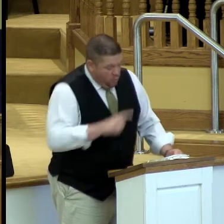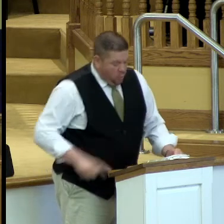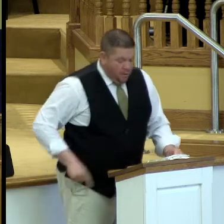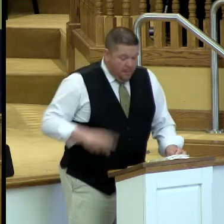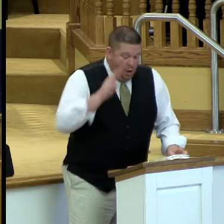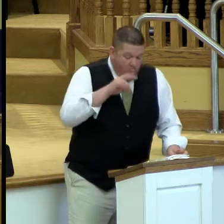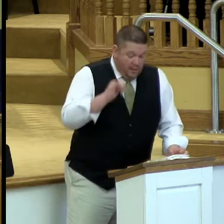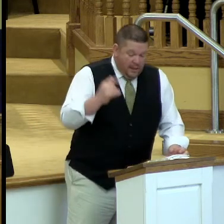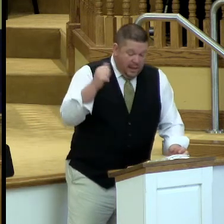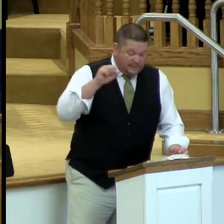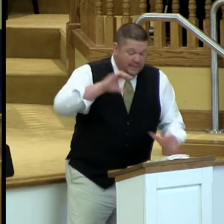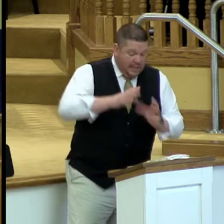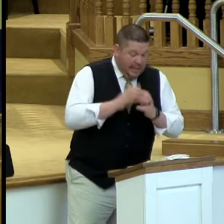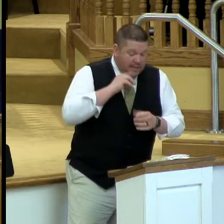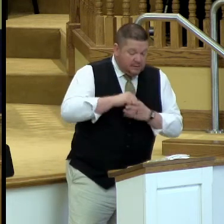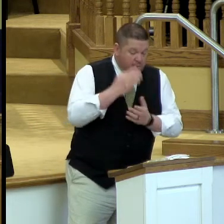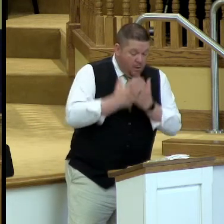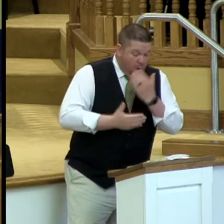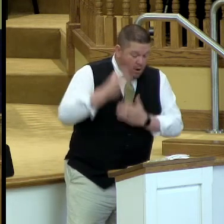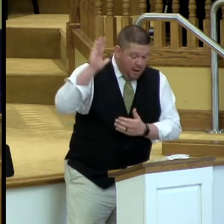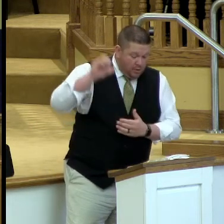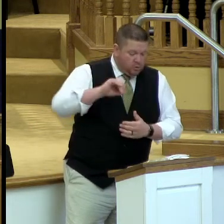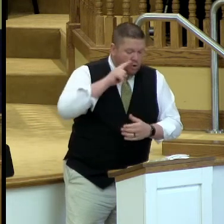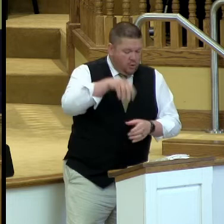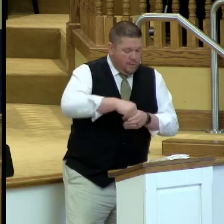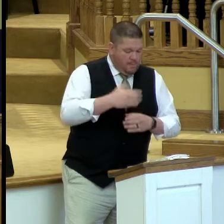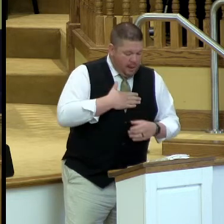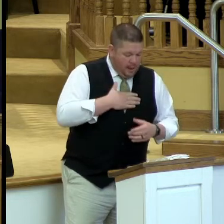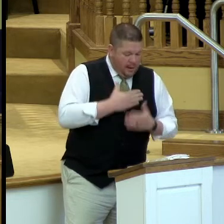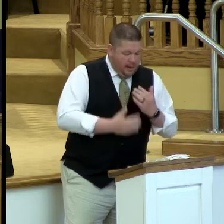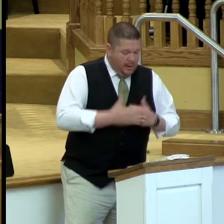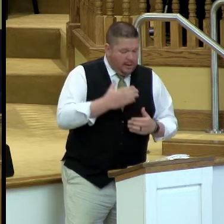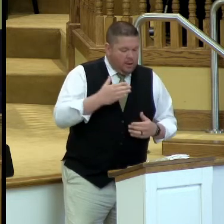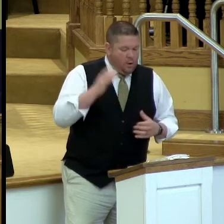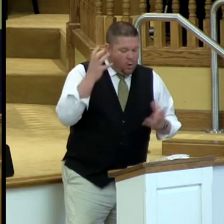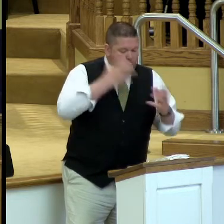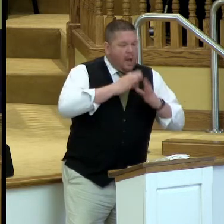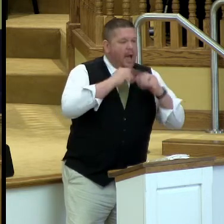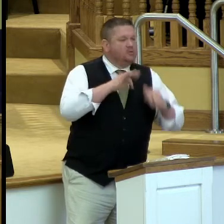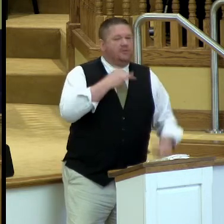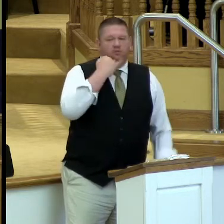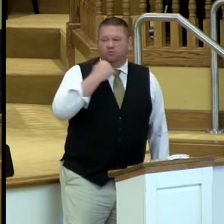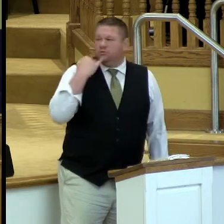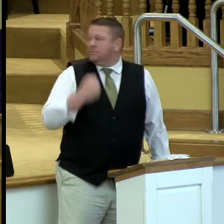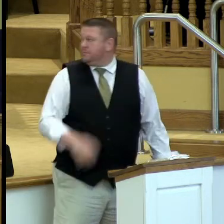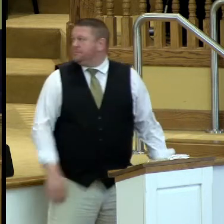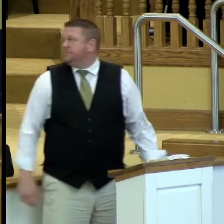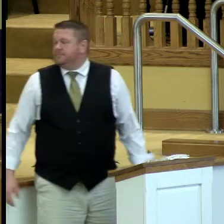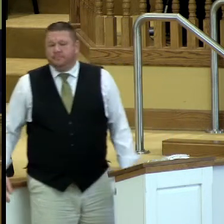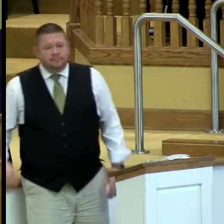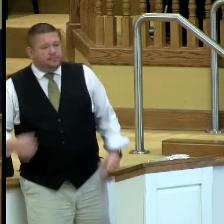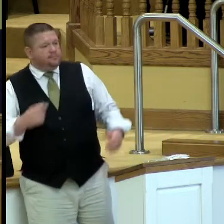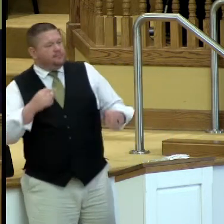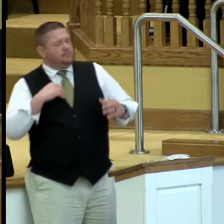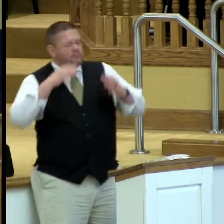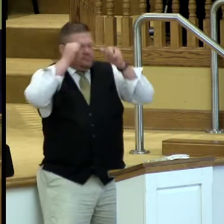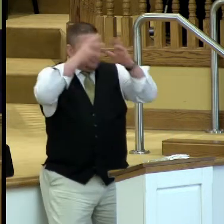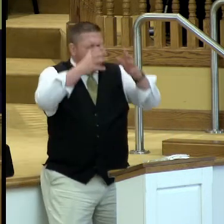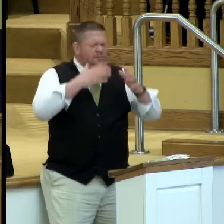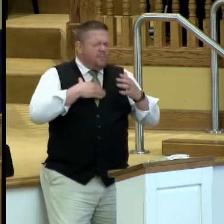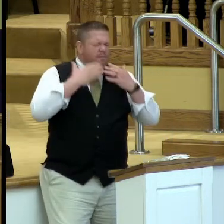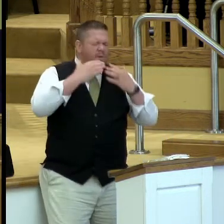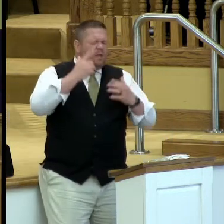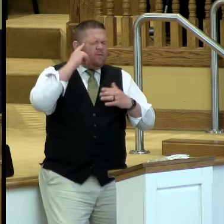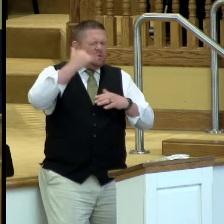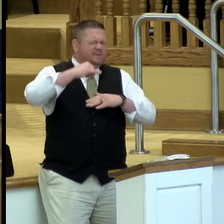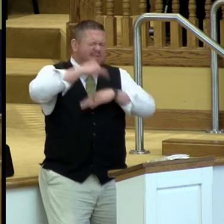the Lord? Behold, as the clay is in the potter's hand, so are ye in mine hand, O house of Israel. Our most gracious and heavenly Father,